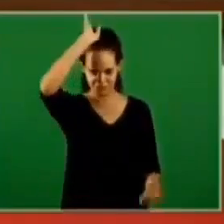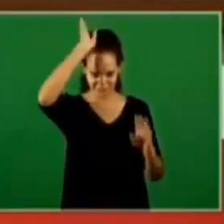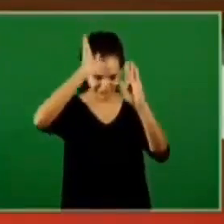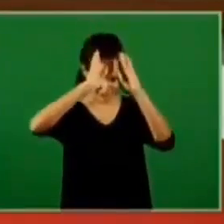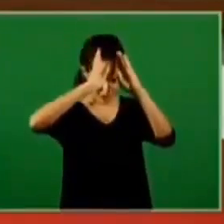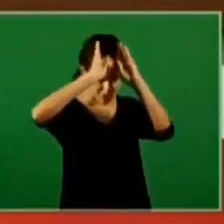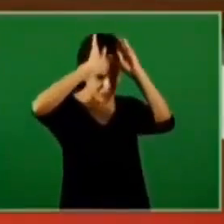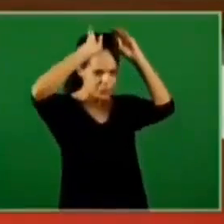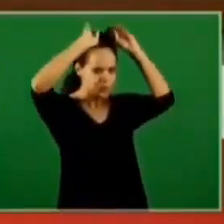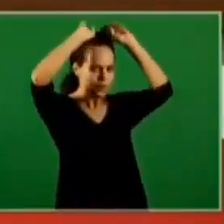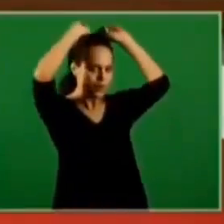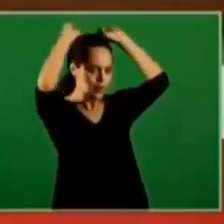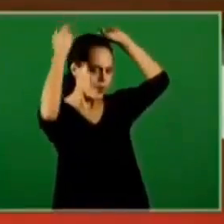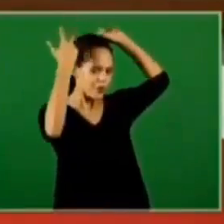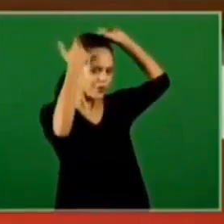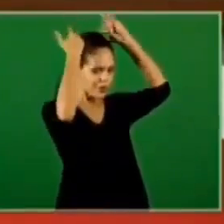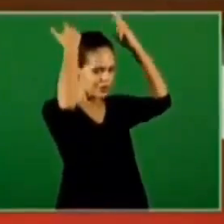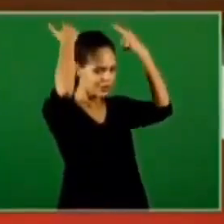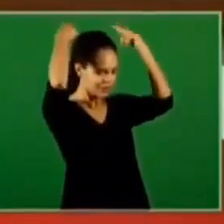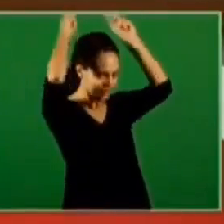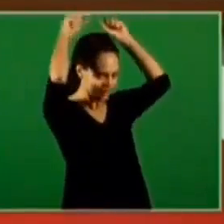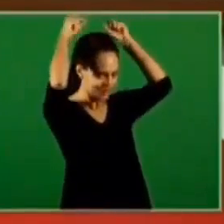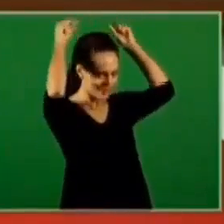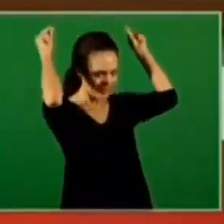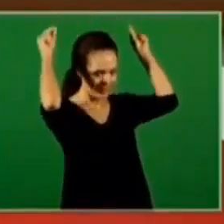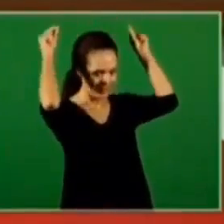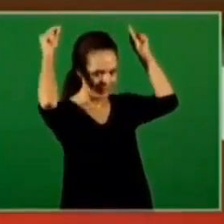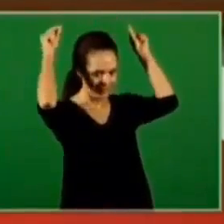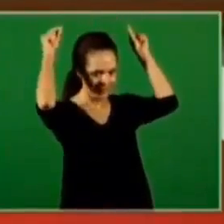Some put like a scorpio, and they put